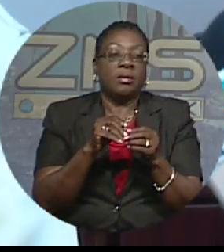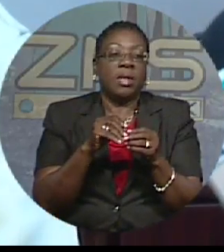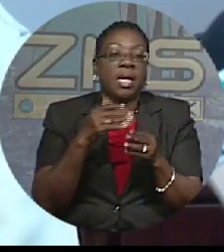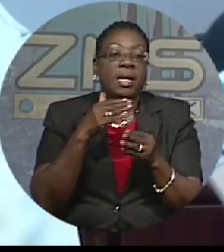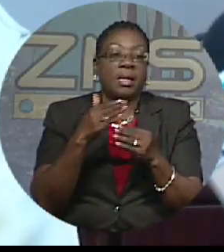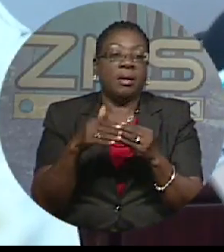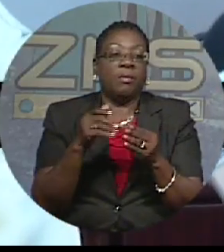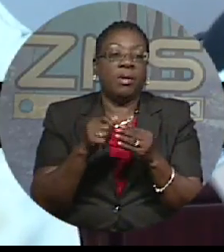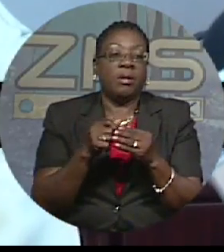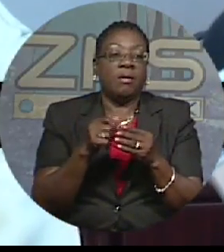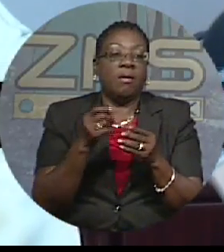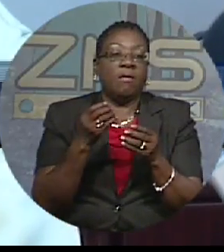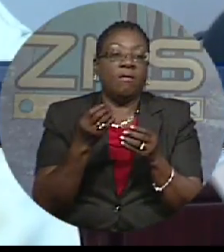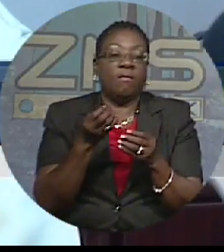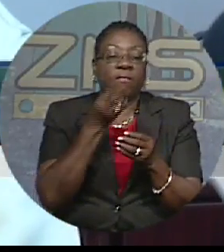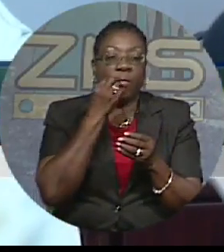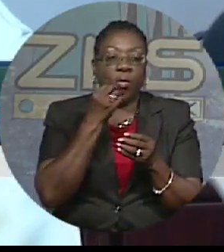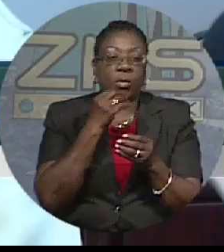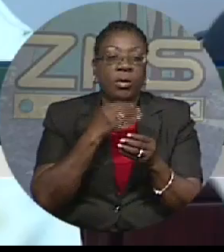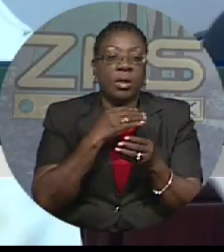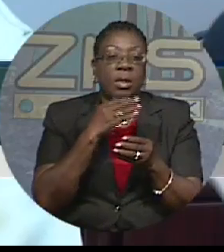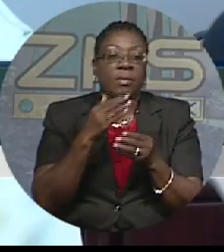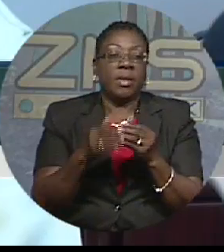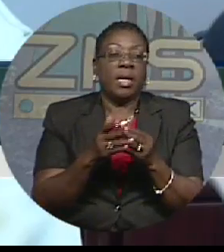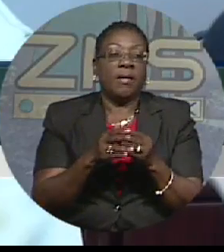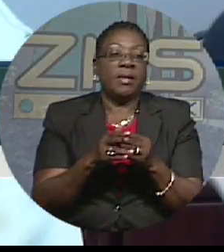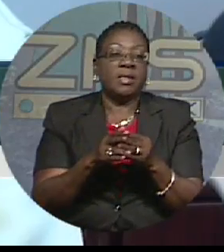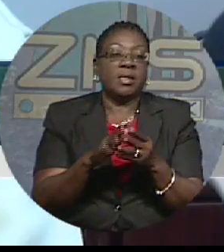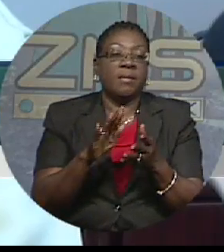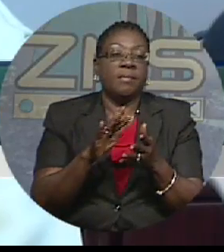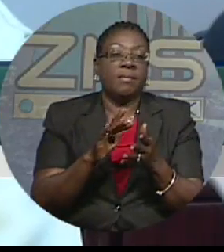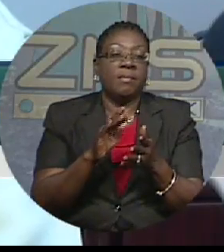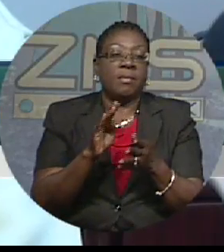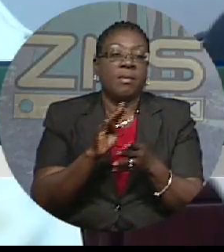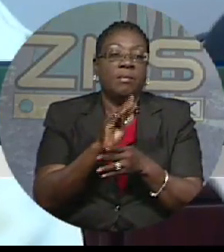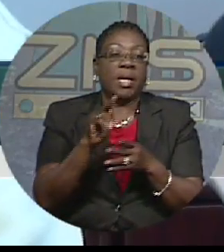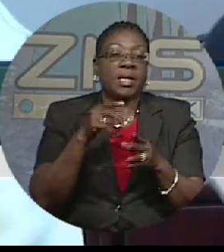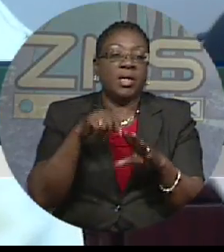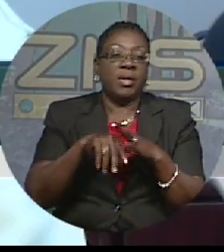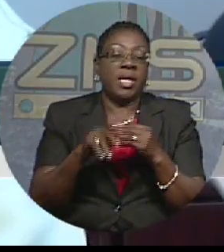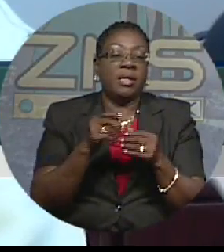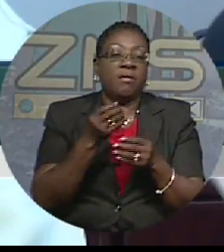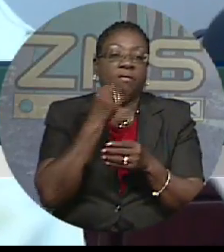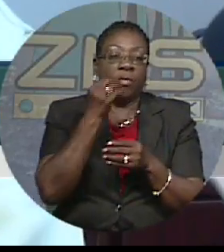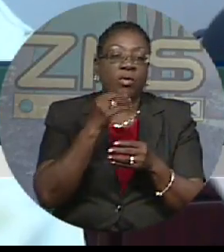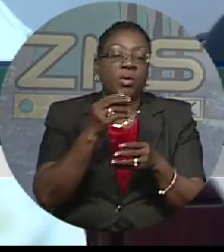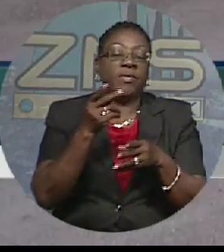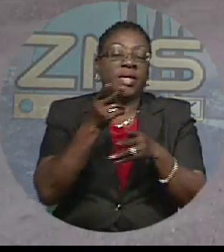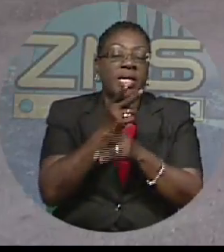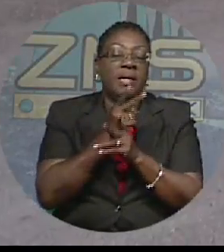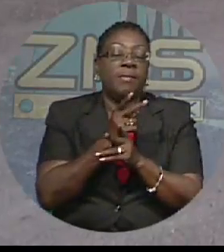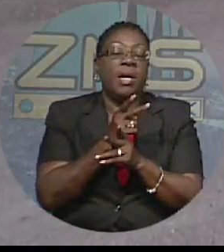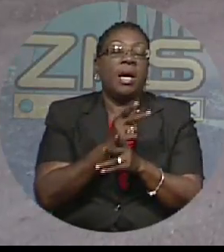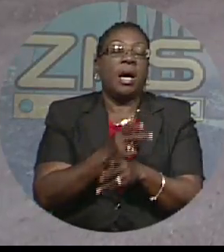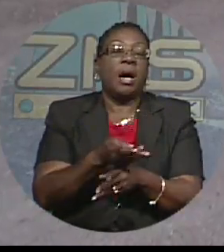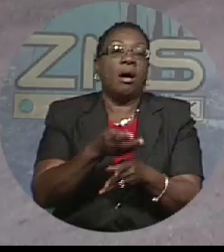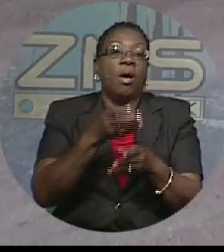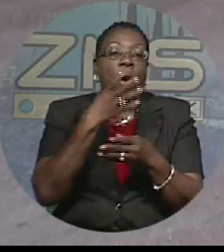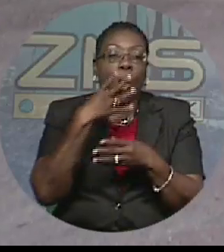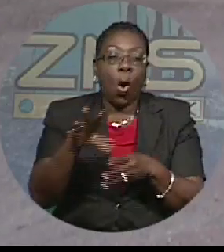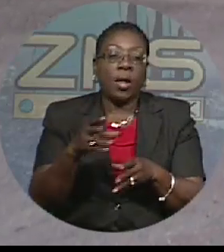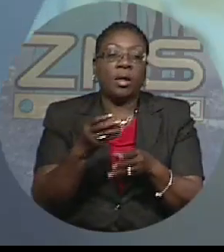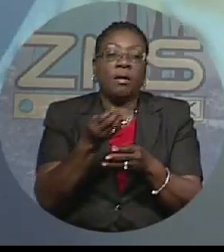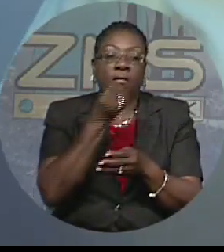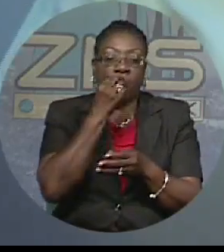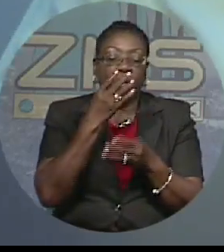food becoming exposed to bacterial growth. So the key thing is to keep hot food hot and cold food cold. Department of